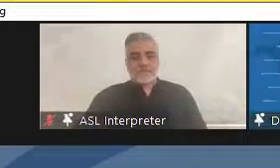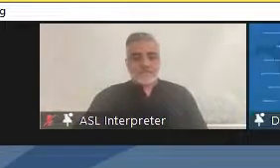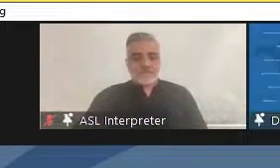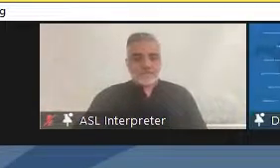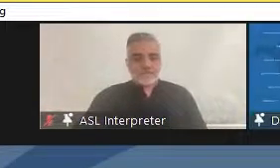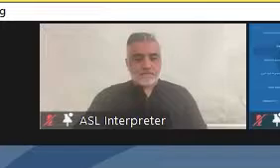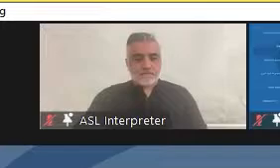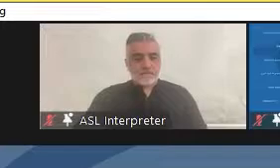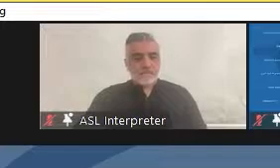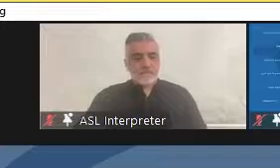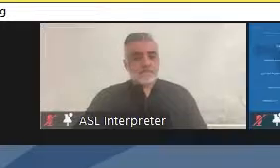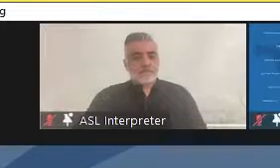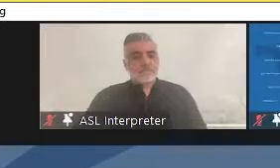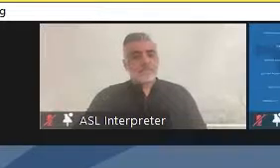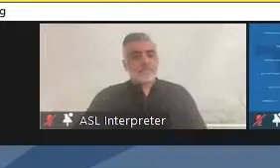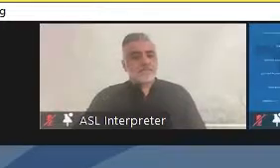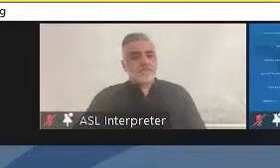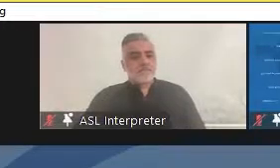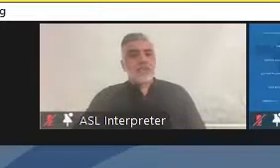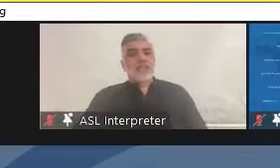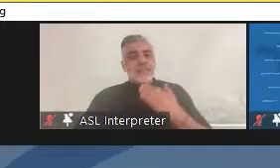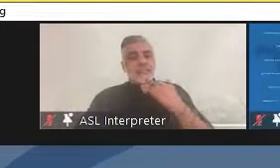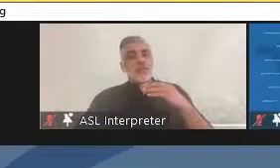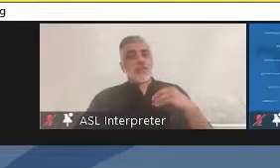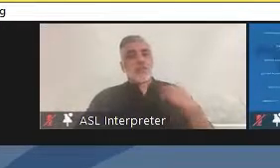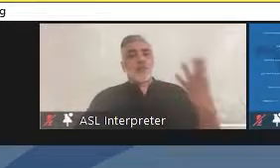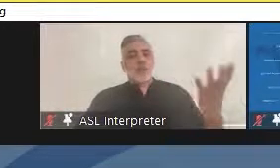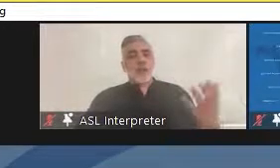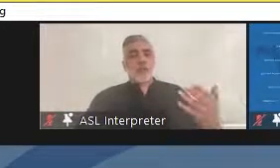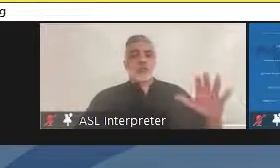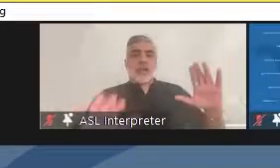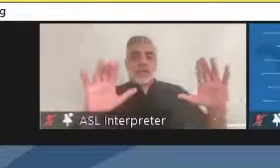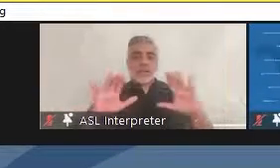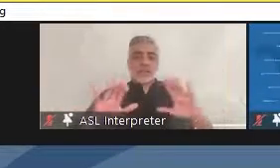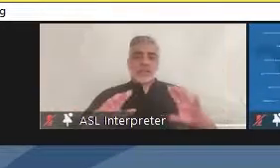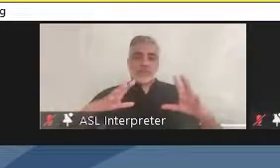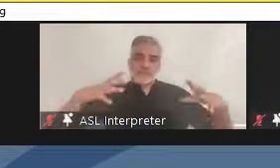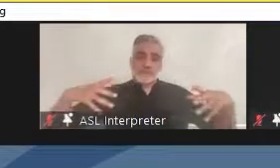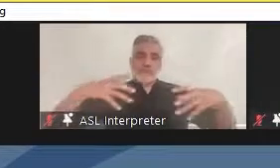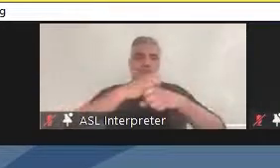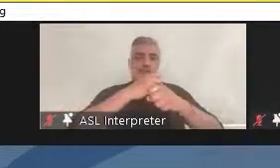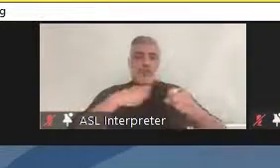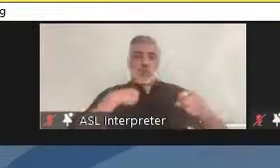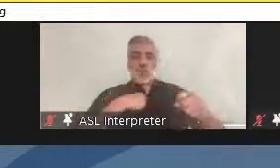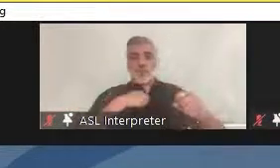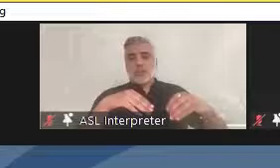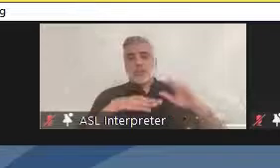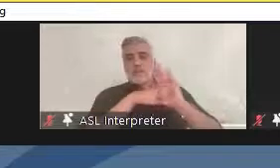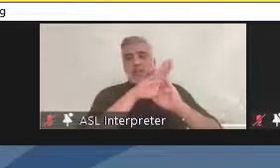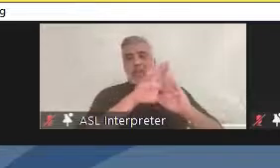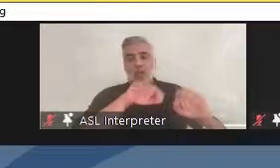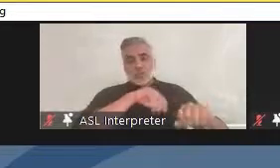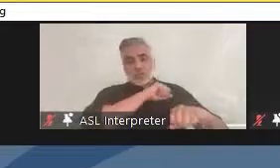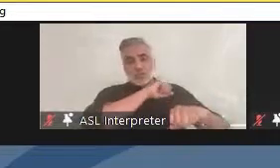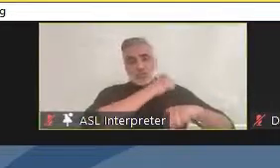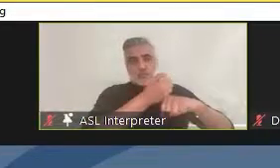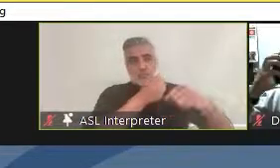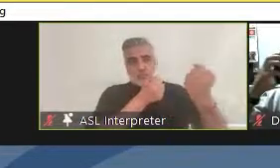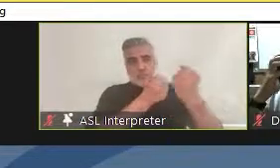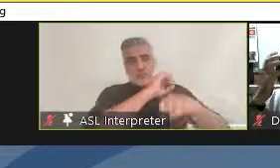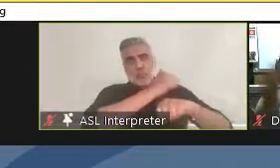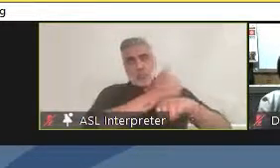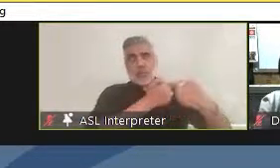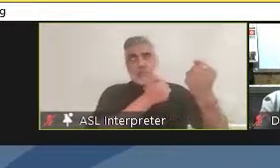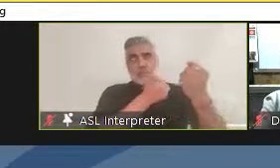Dipti, for providing an excellent snapshot of the various products we've developed and how they support implementation. I would like to